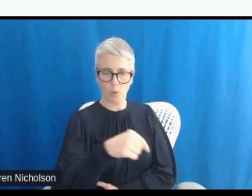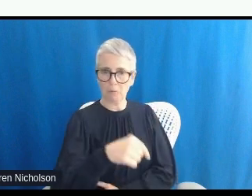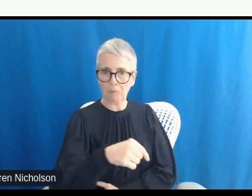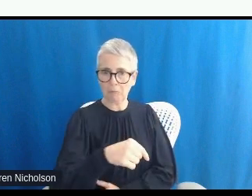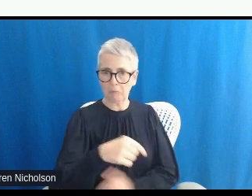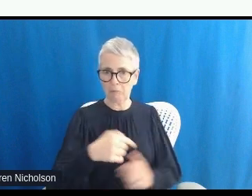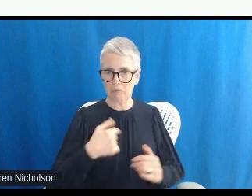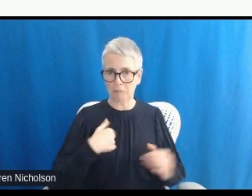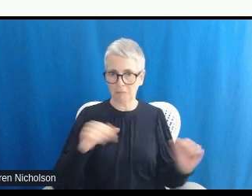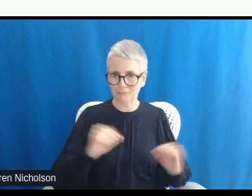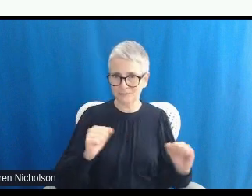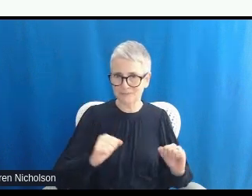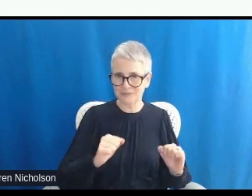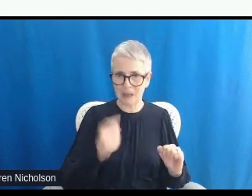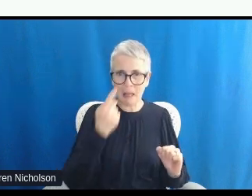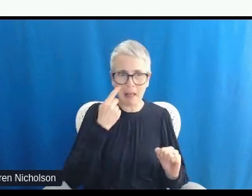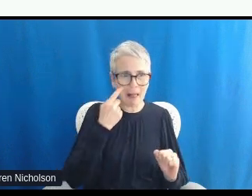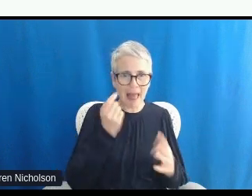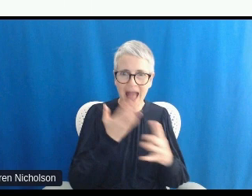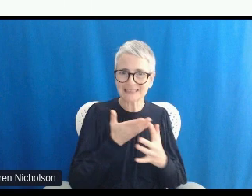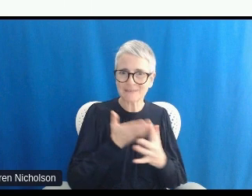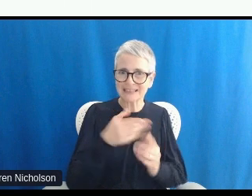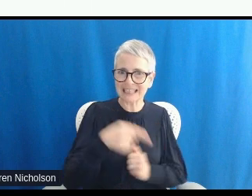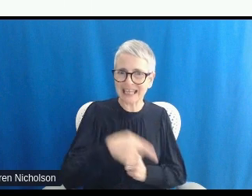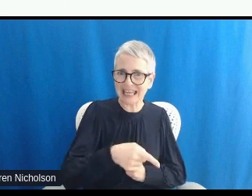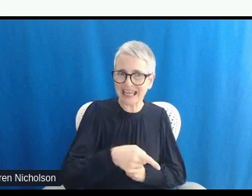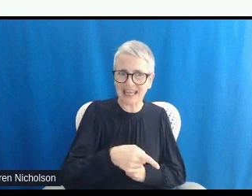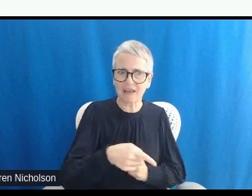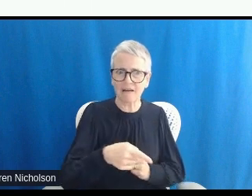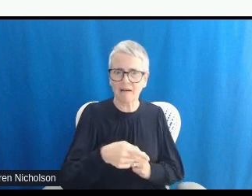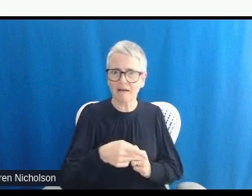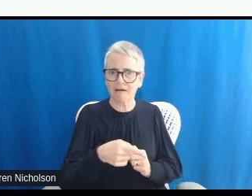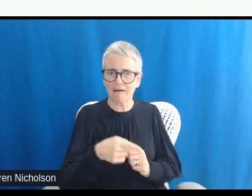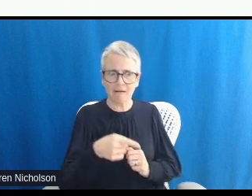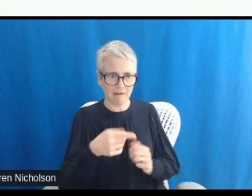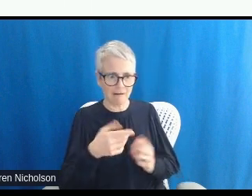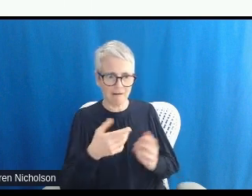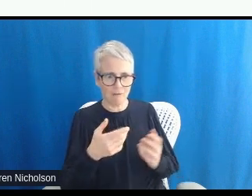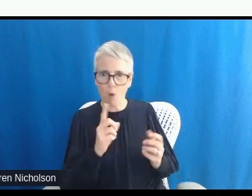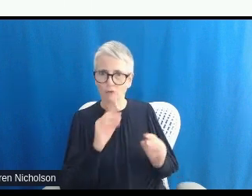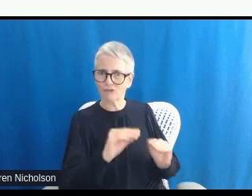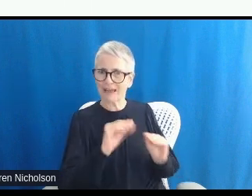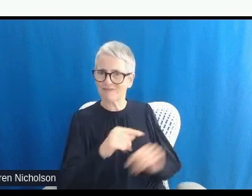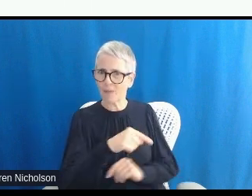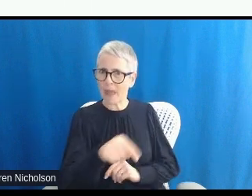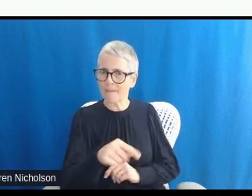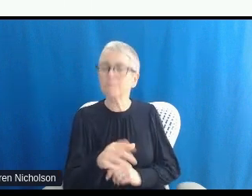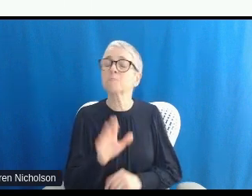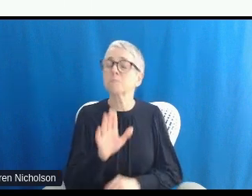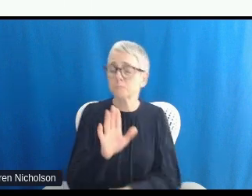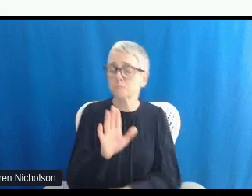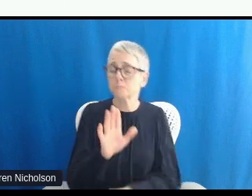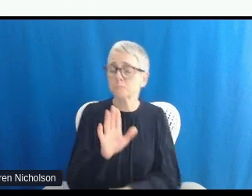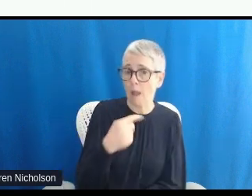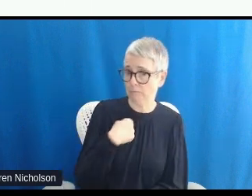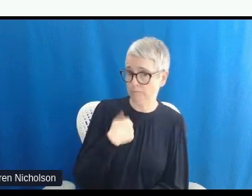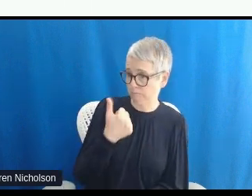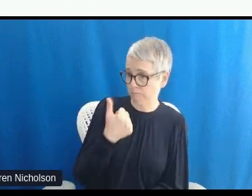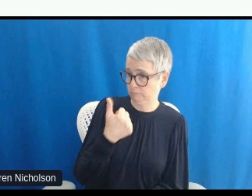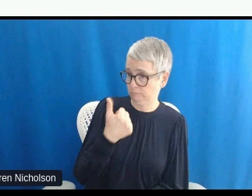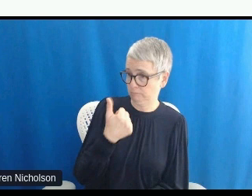before, especially those with non-ALI roles? Shall I take this? Yeah, go for it. So our team has